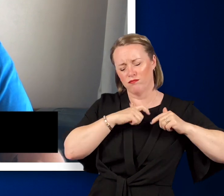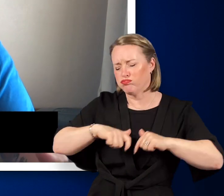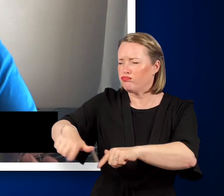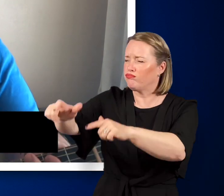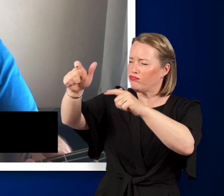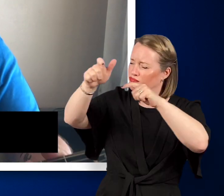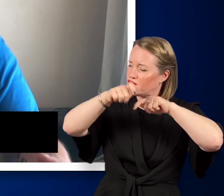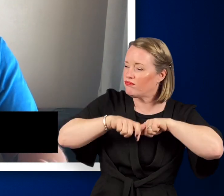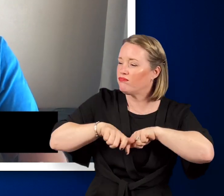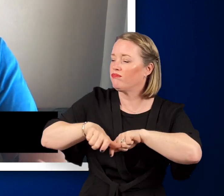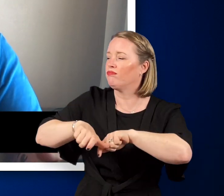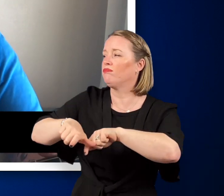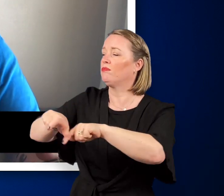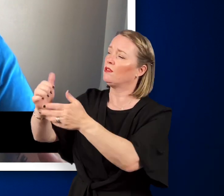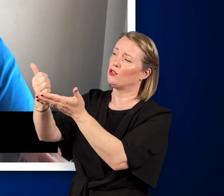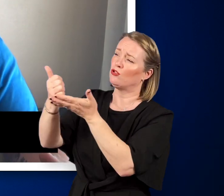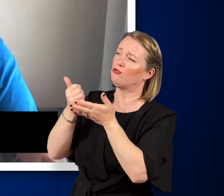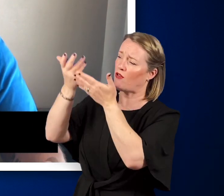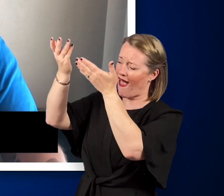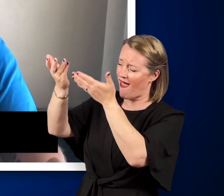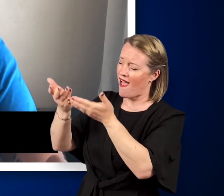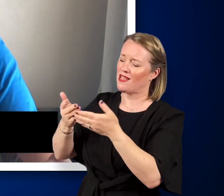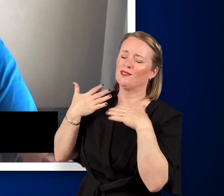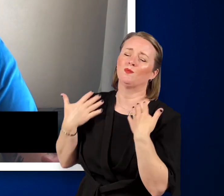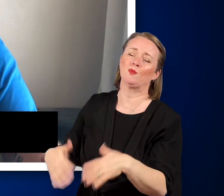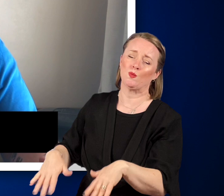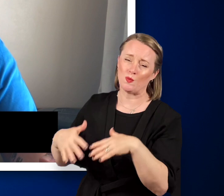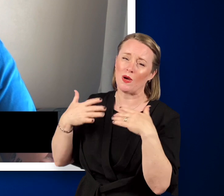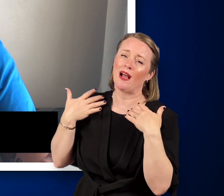unending love, amazing